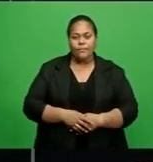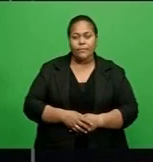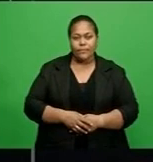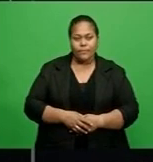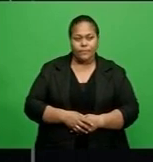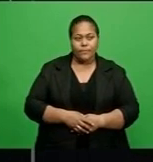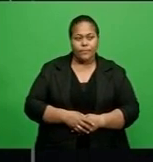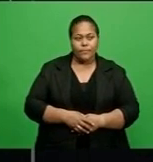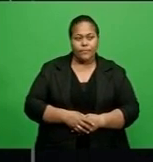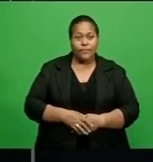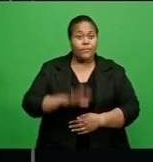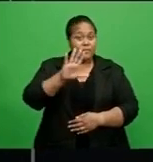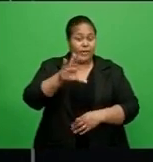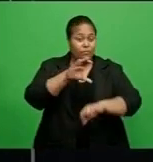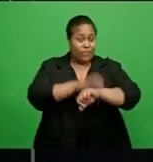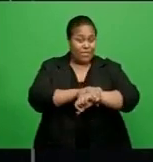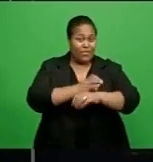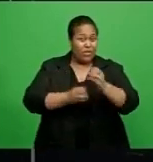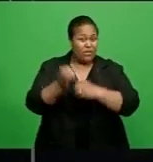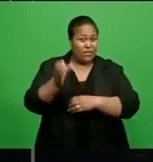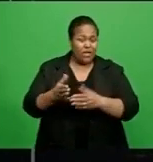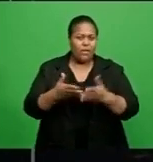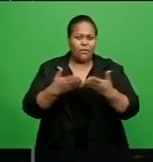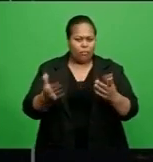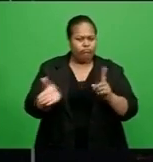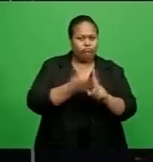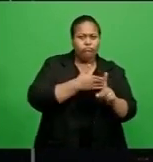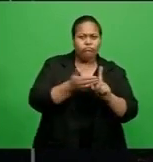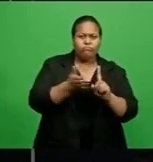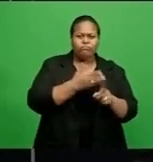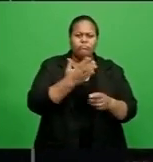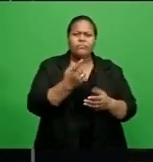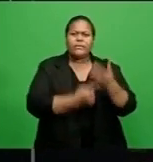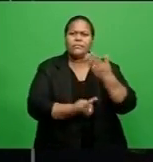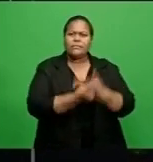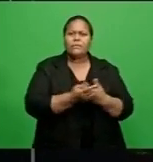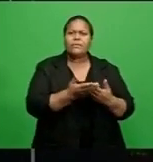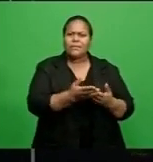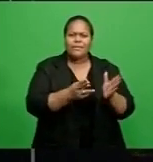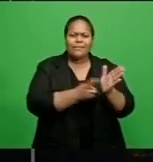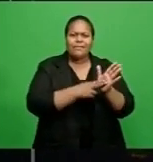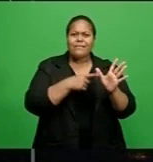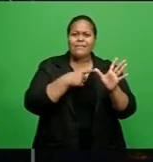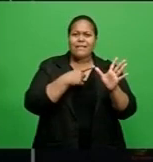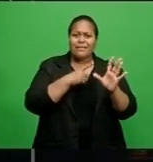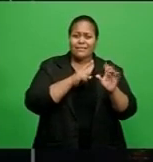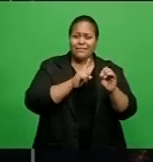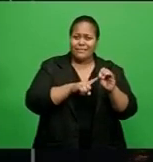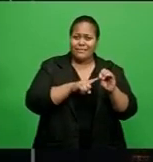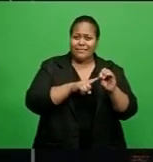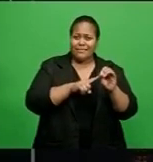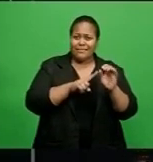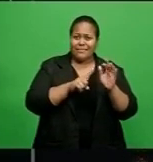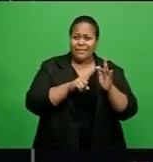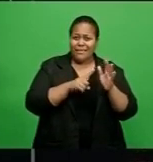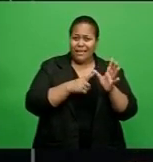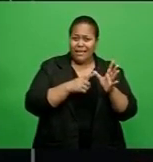5 police officers charged with assaulting Inoke Langivere from Nangia village in Wainimbuka Tailevu